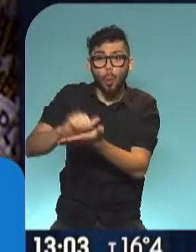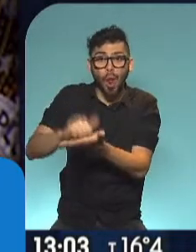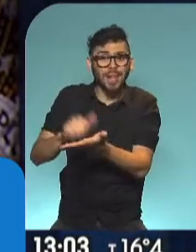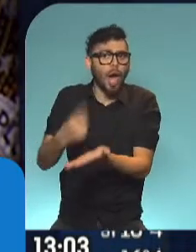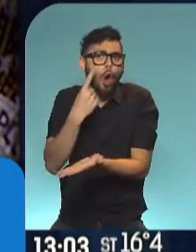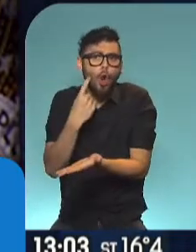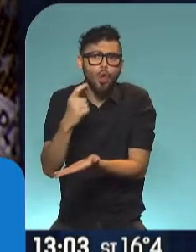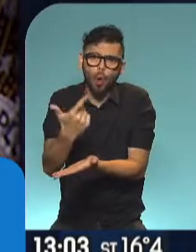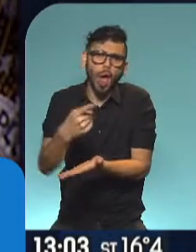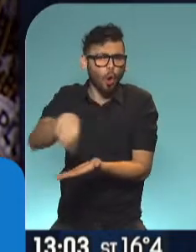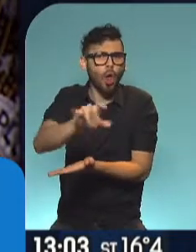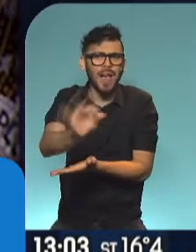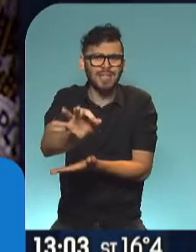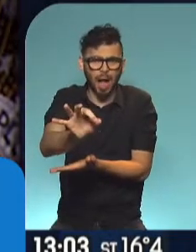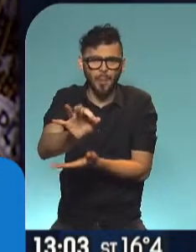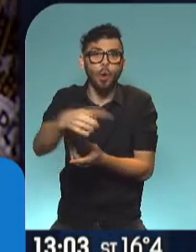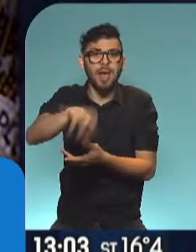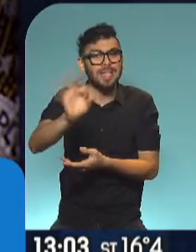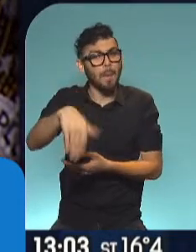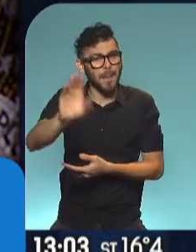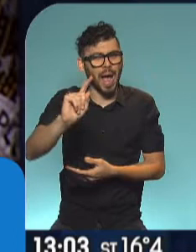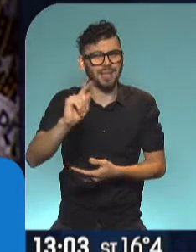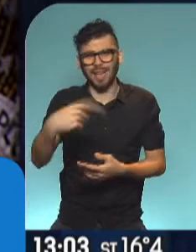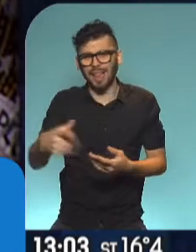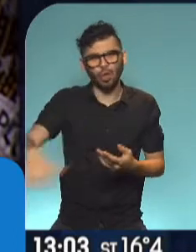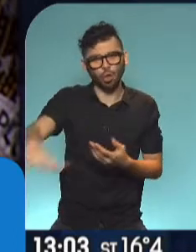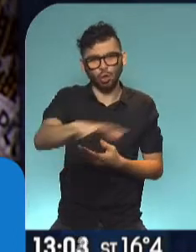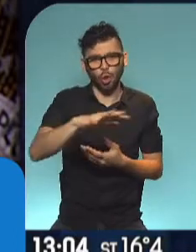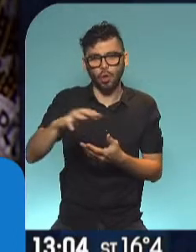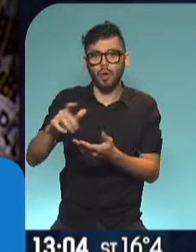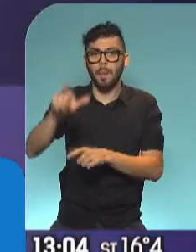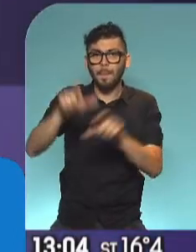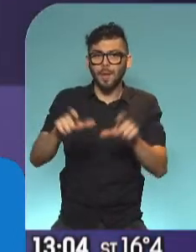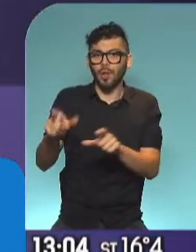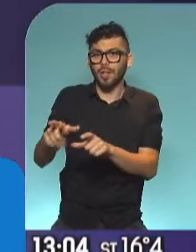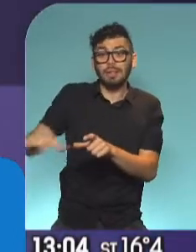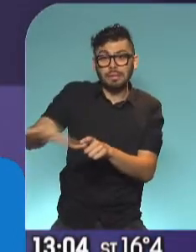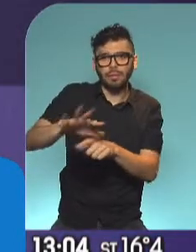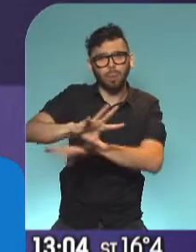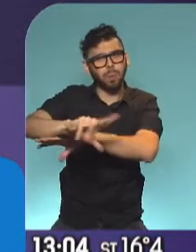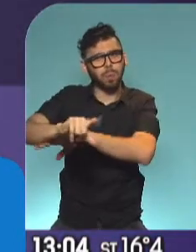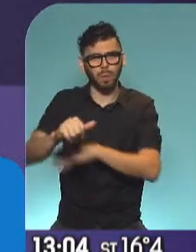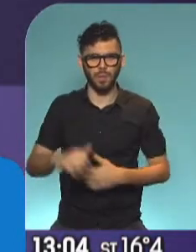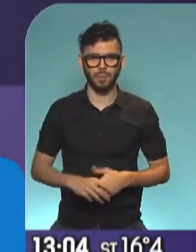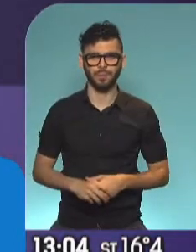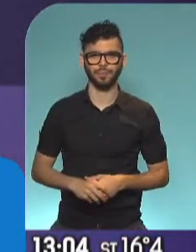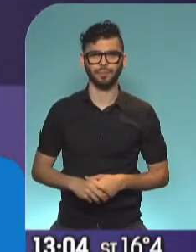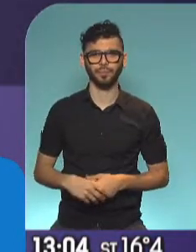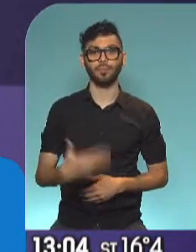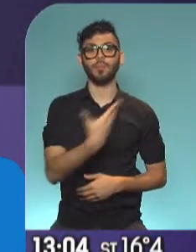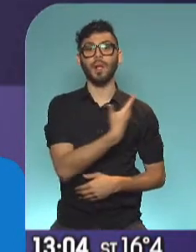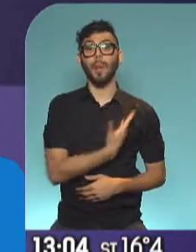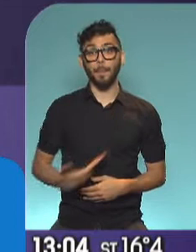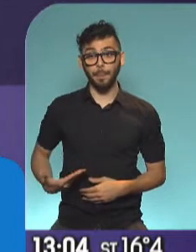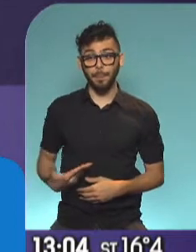know it, and you know who knows it better than anybody else? The Democrats know it better than anybody else. Go ahead. The president will accept the results